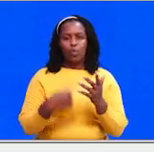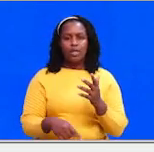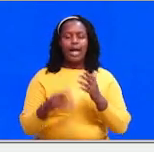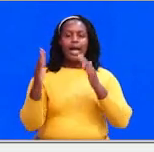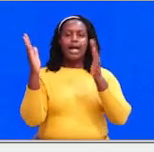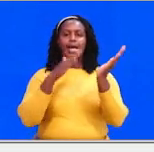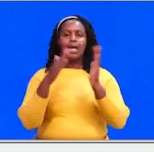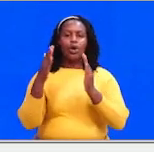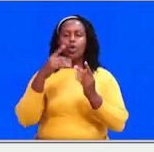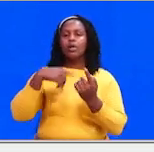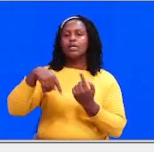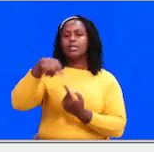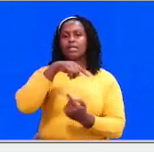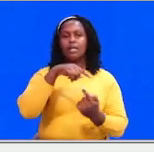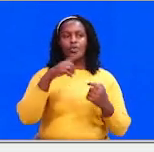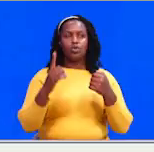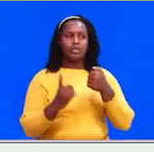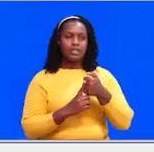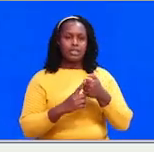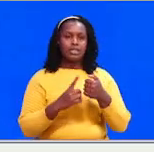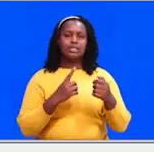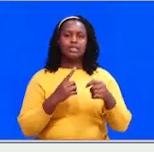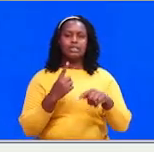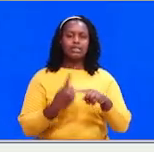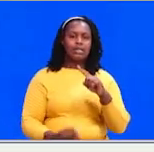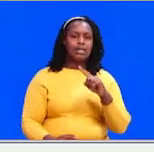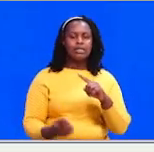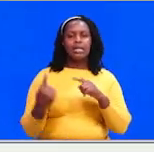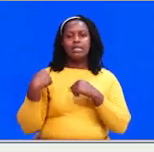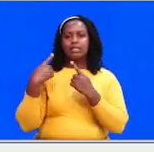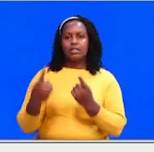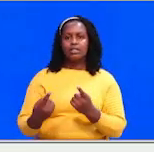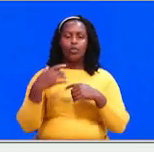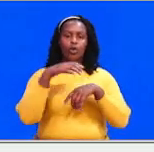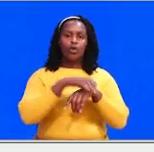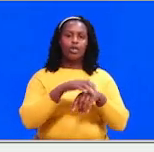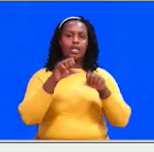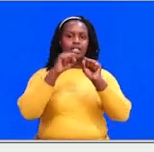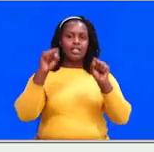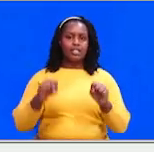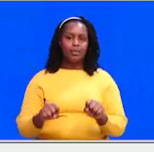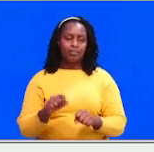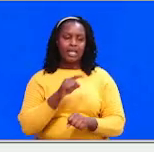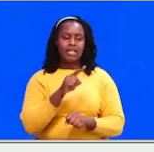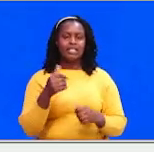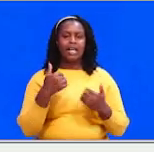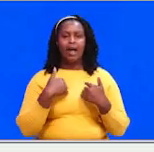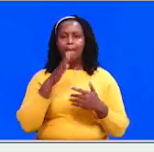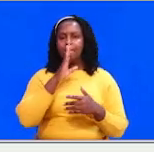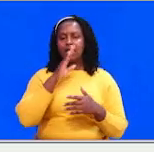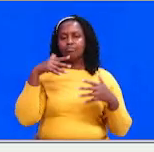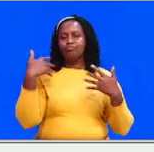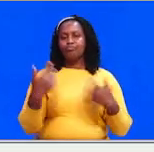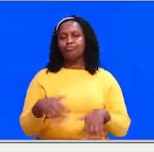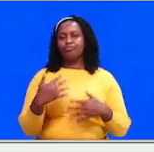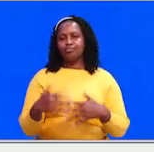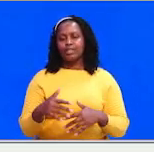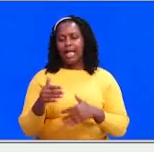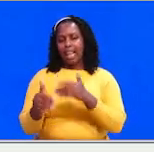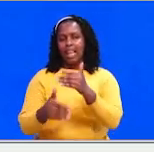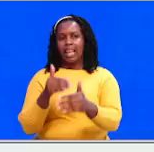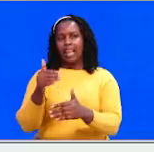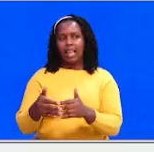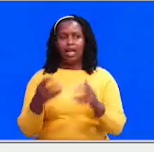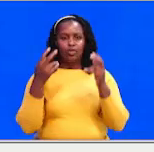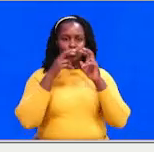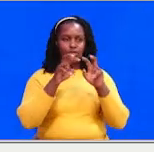been 6 years and a half since we got this system. Yes. And it has been lovely all the way around. Mm-hmm. You can see